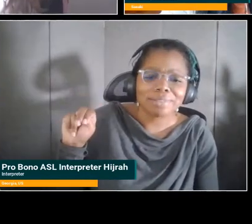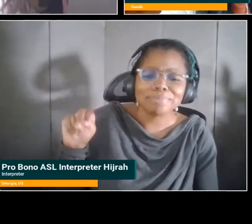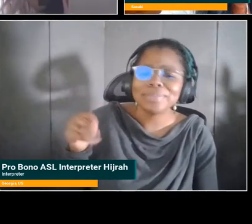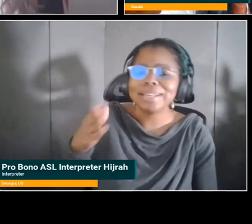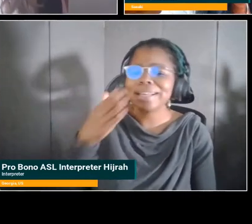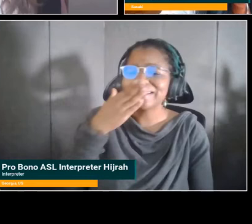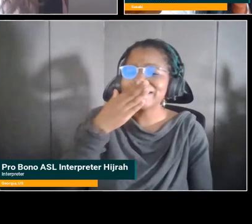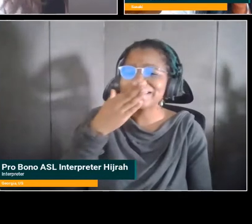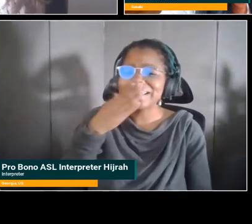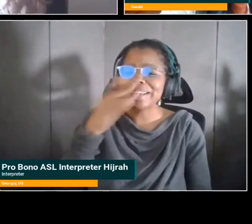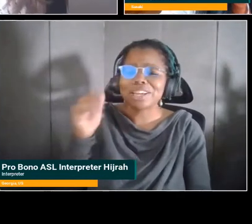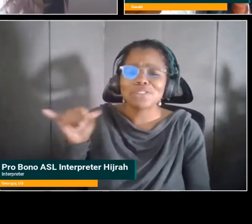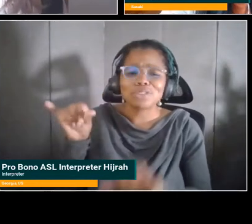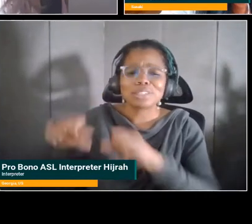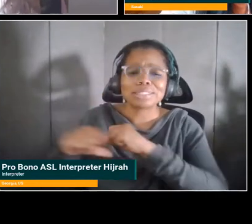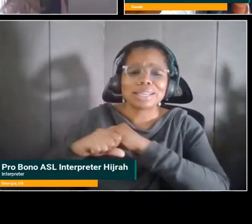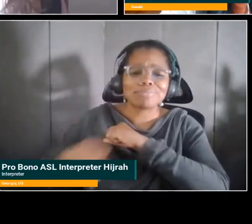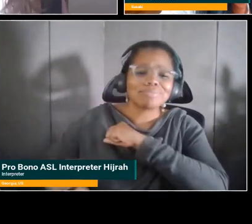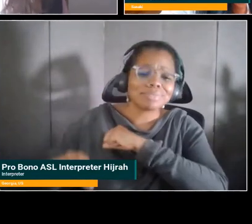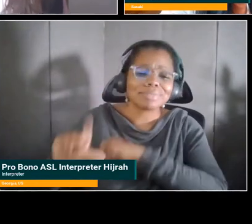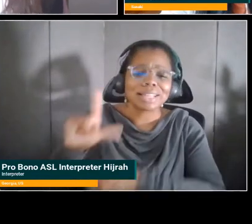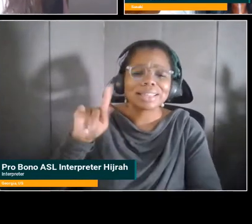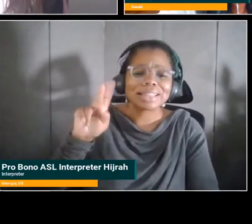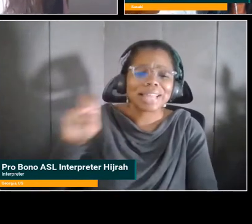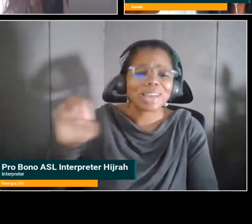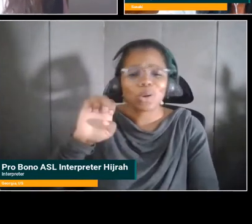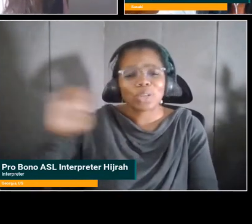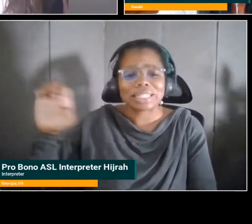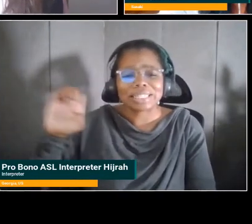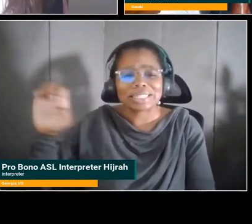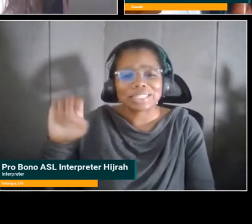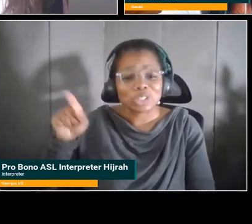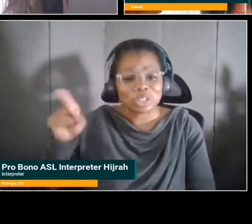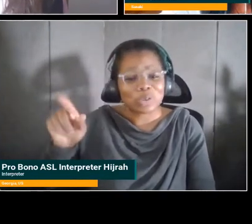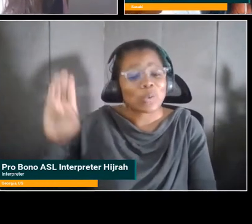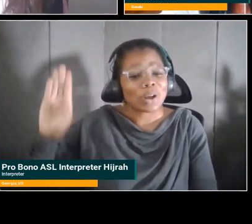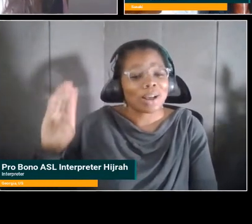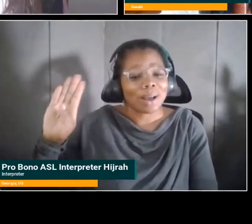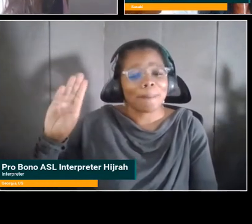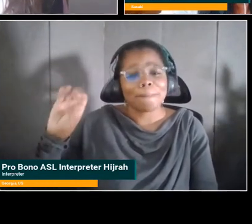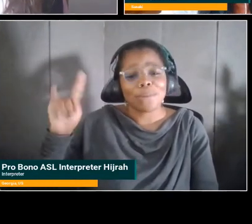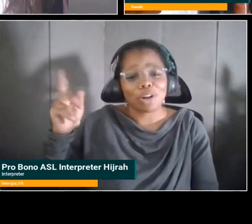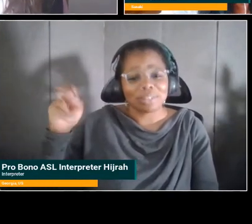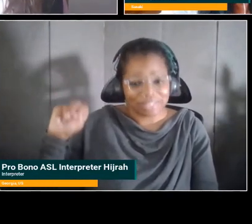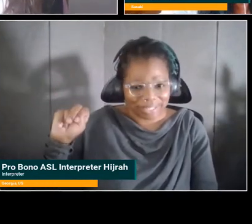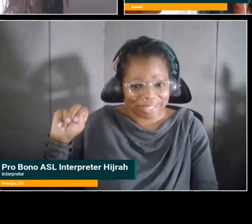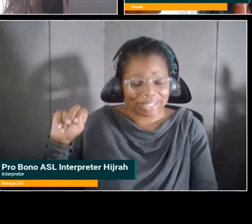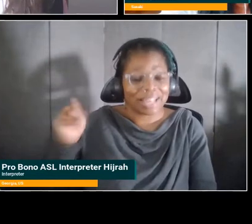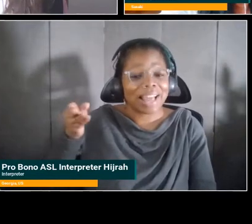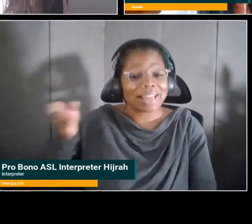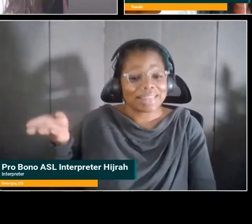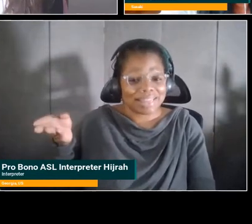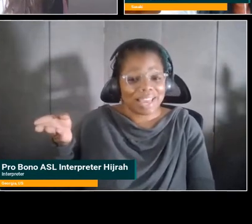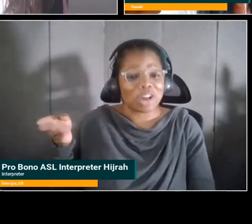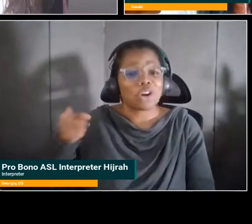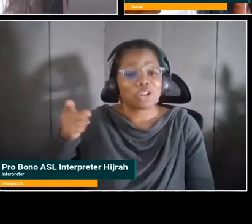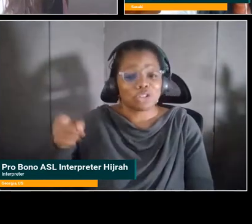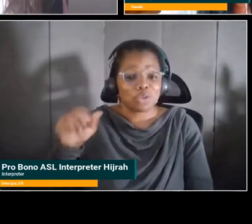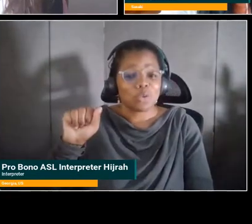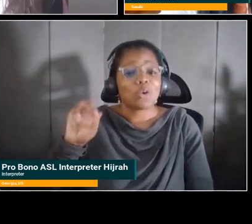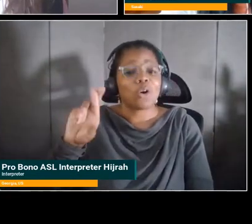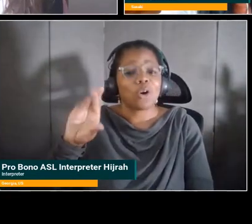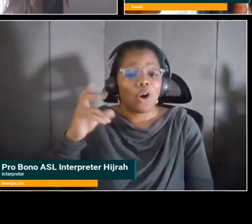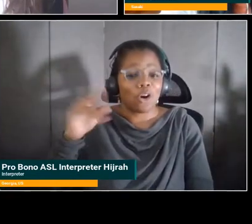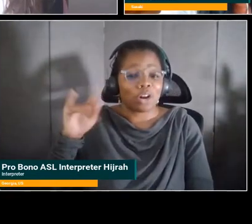staying late out there on the East Coast. You're in Boston, and there you practice as an architect, a